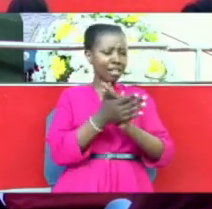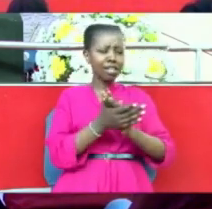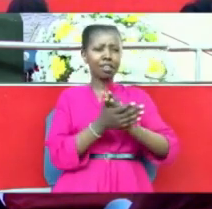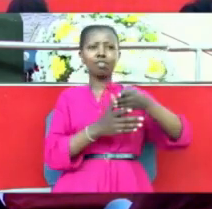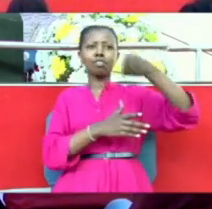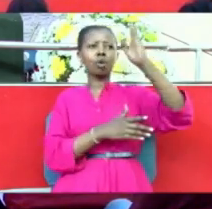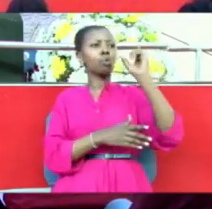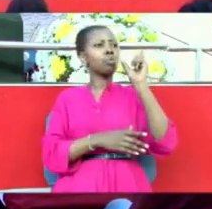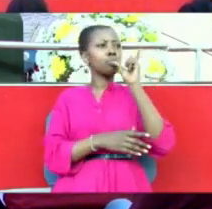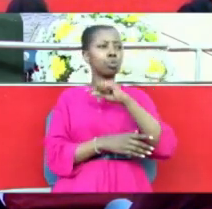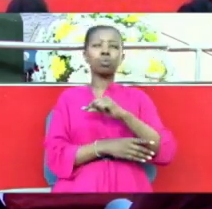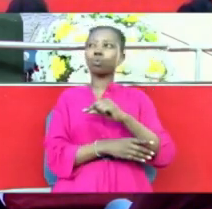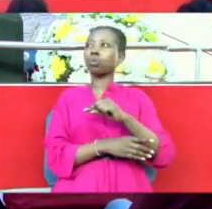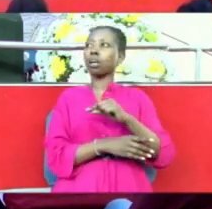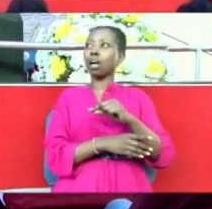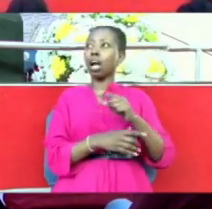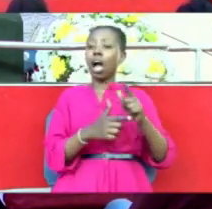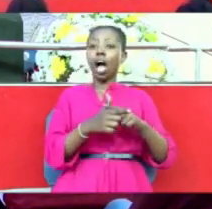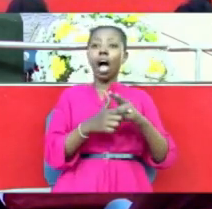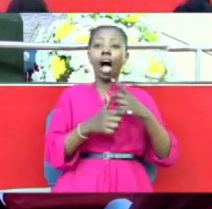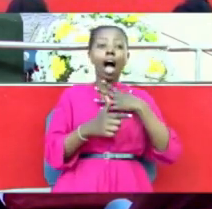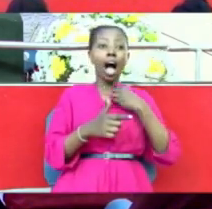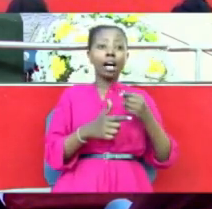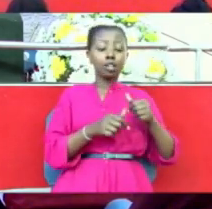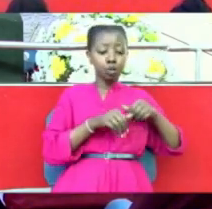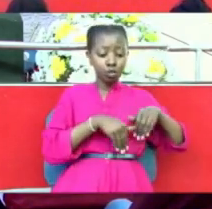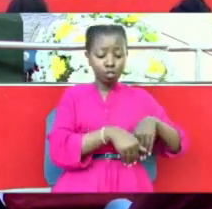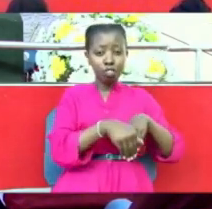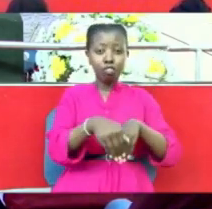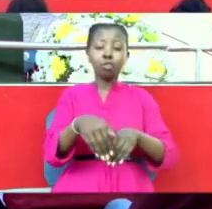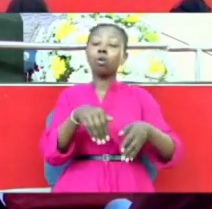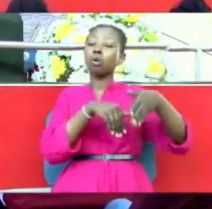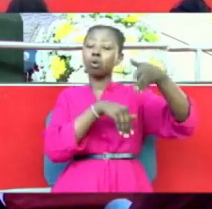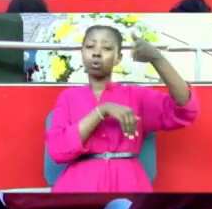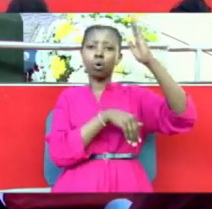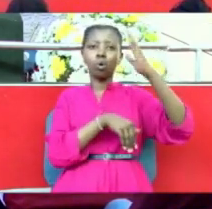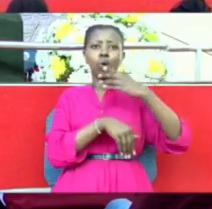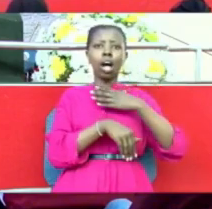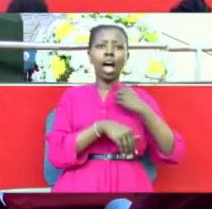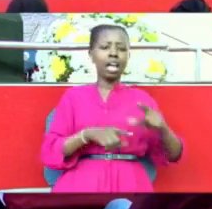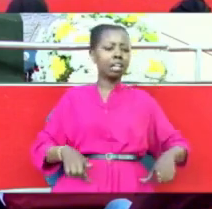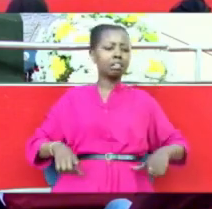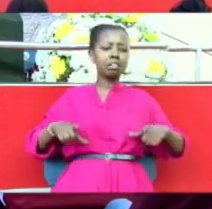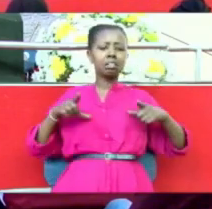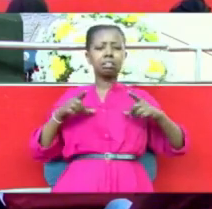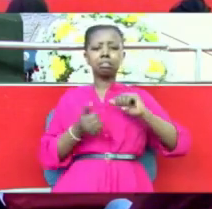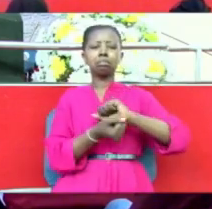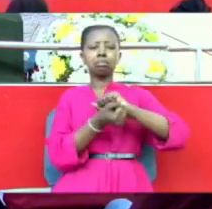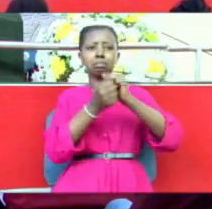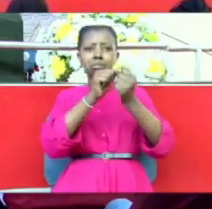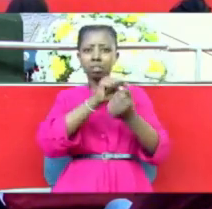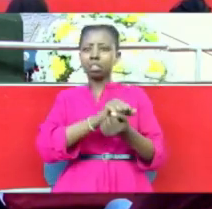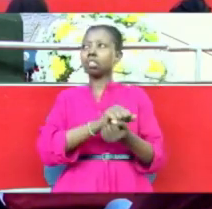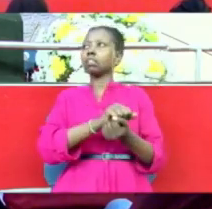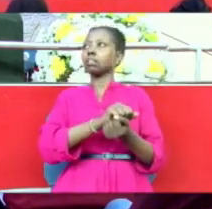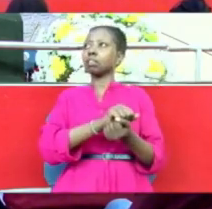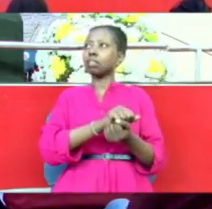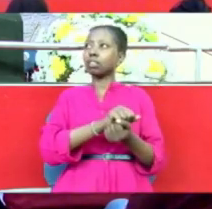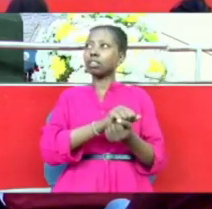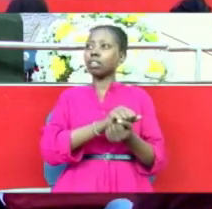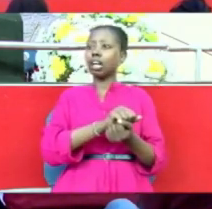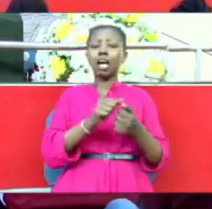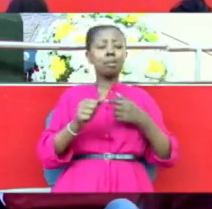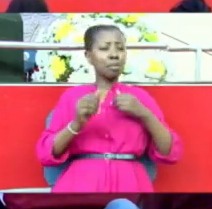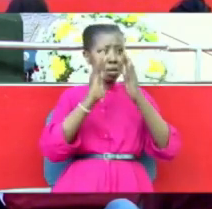God and followed that God, and his life changed. And my